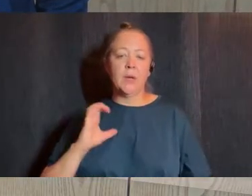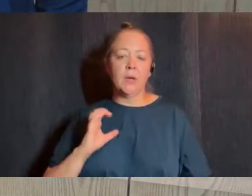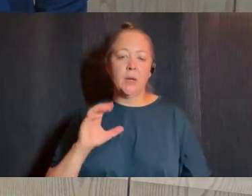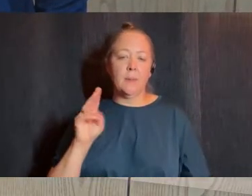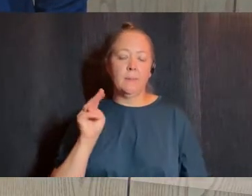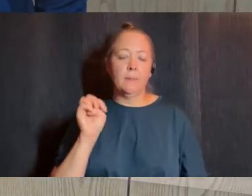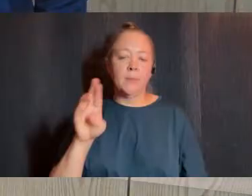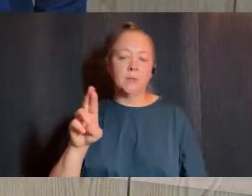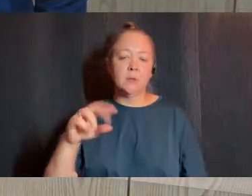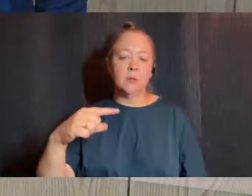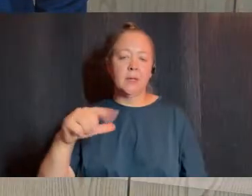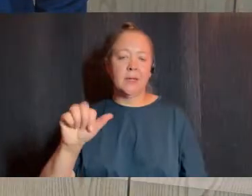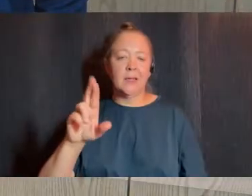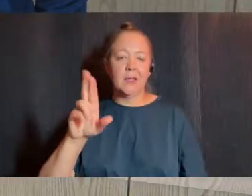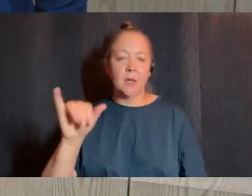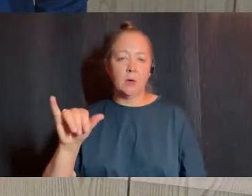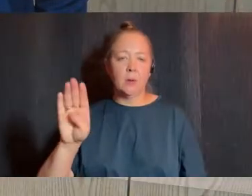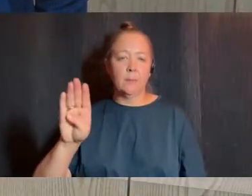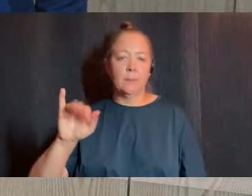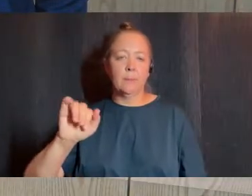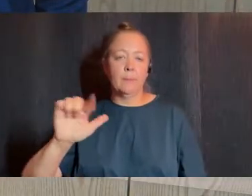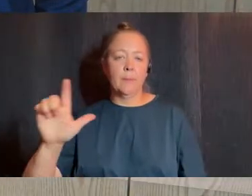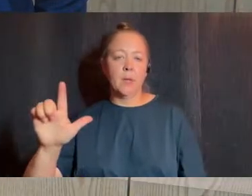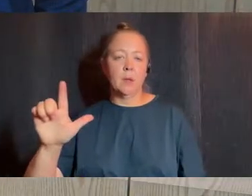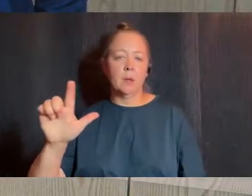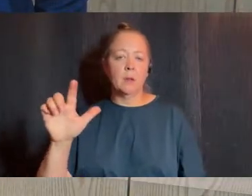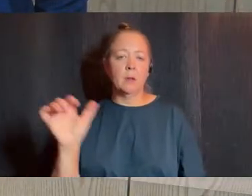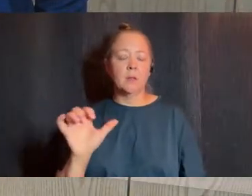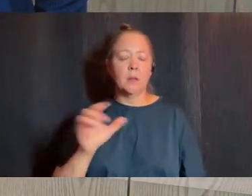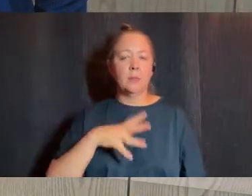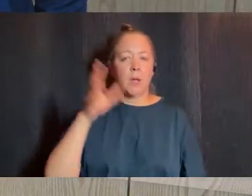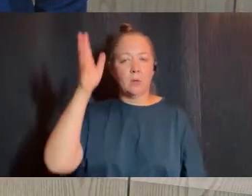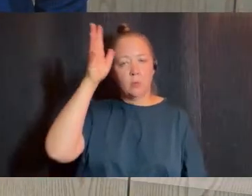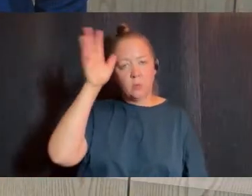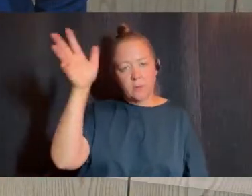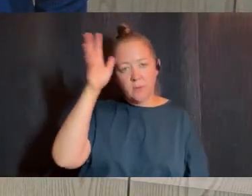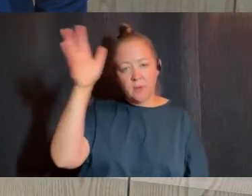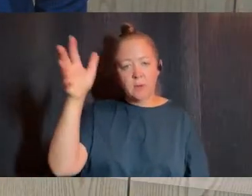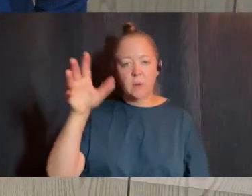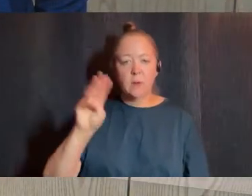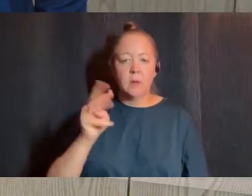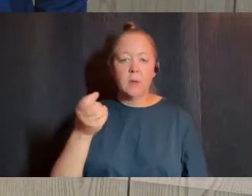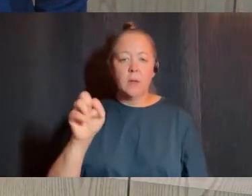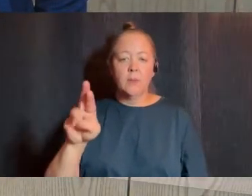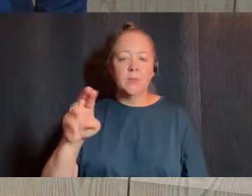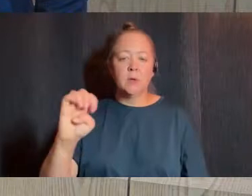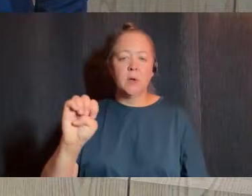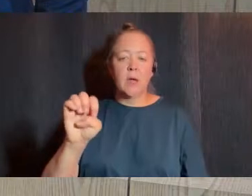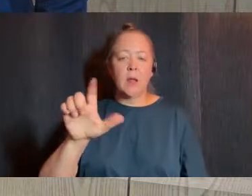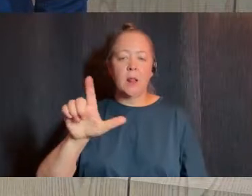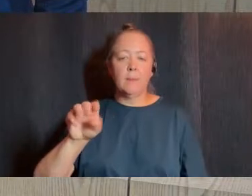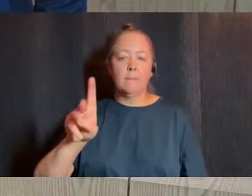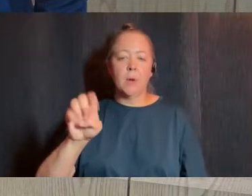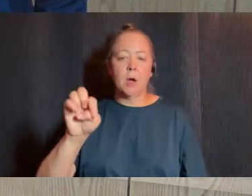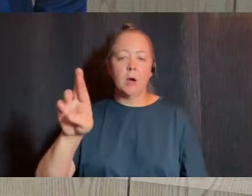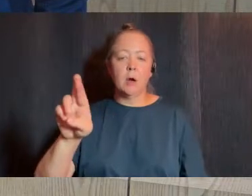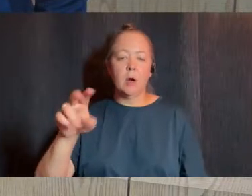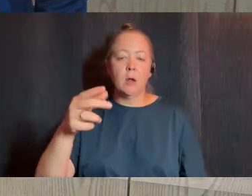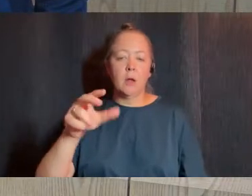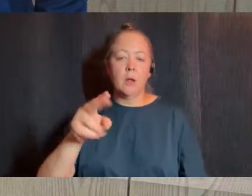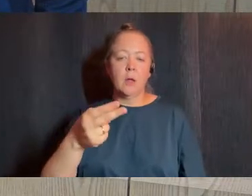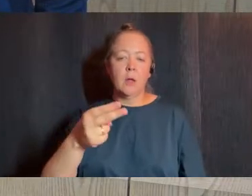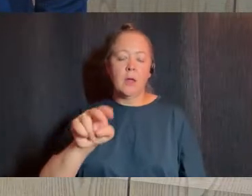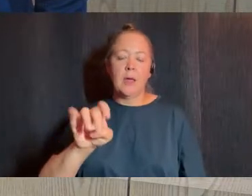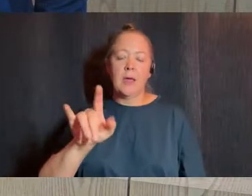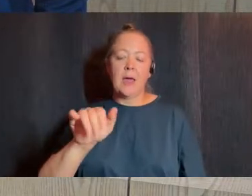touching, as my grandfather, Mr. Elmer Hedden Jr., is up there as well. As I had a brief testimony of, I brought